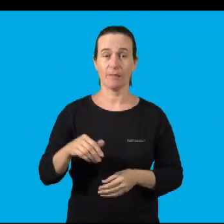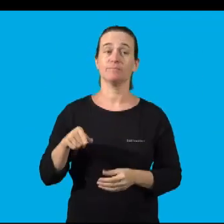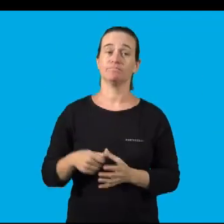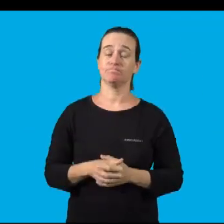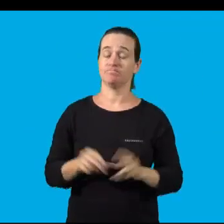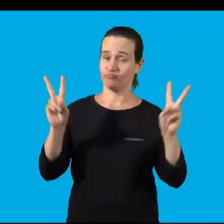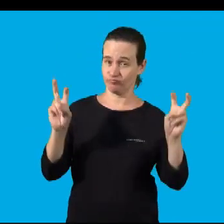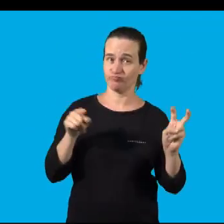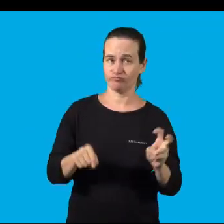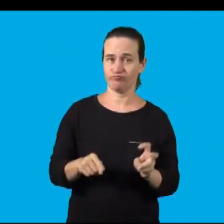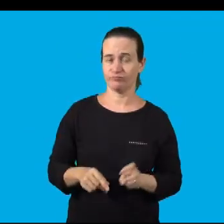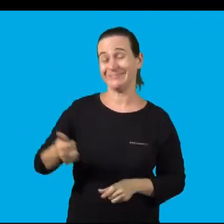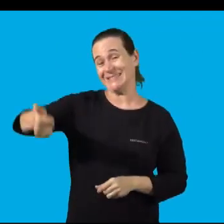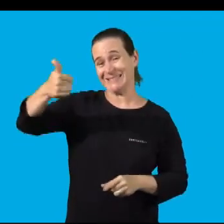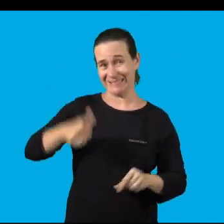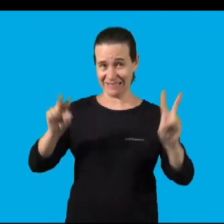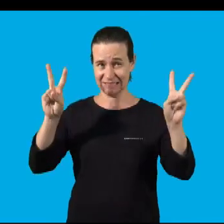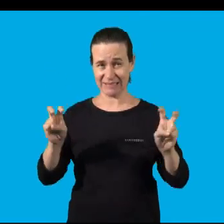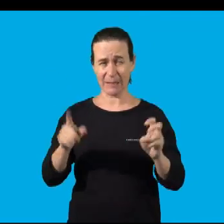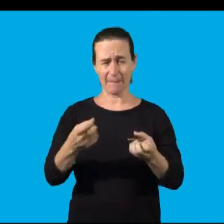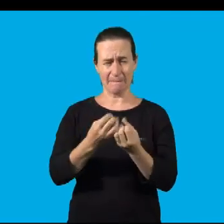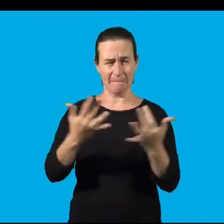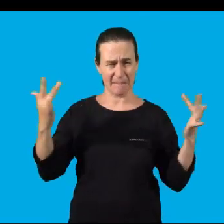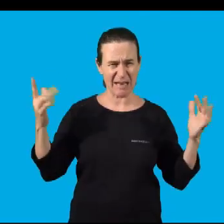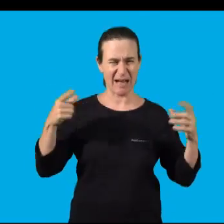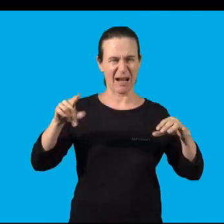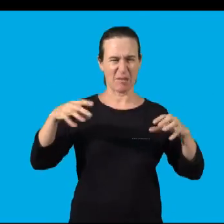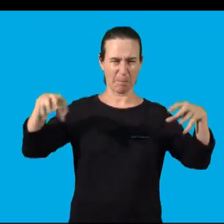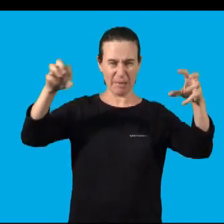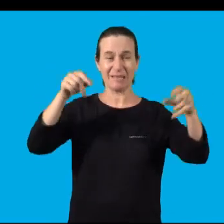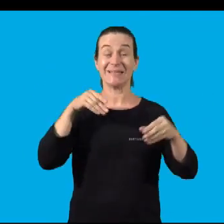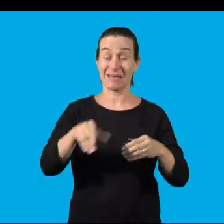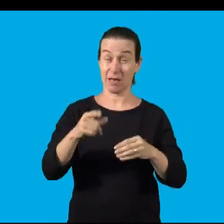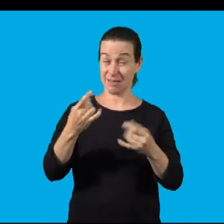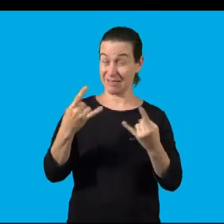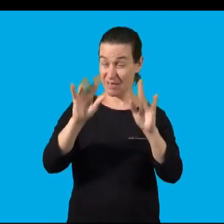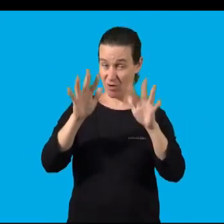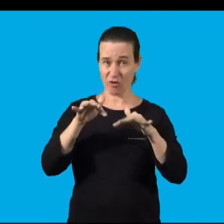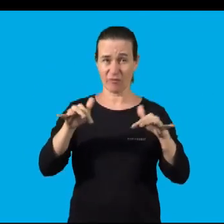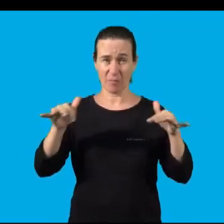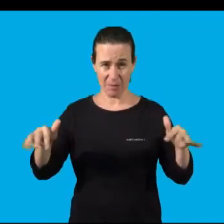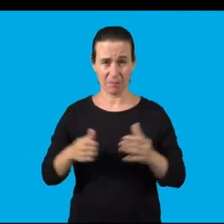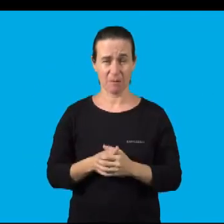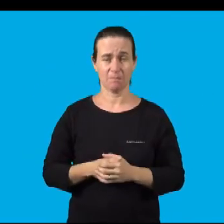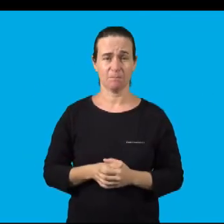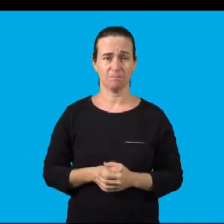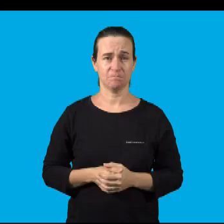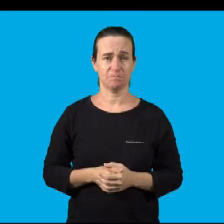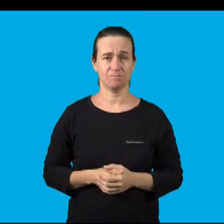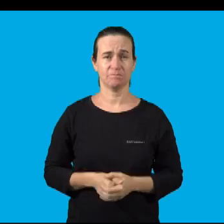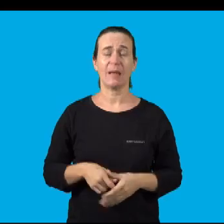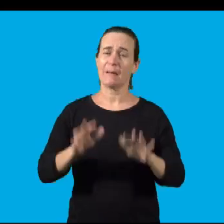Othello. And there's many a beast then in a populous city, and many a civil